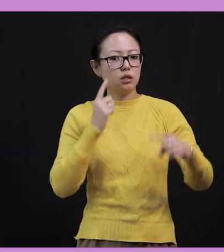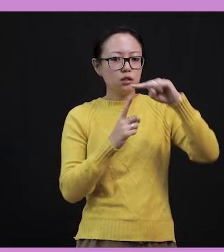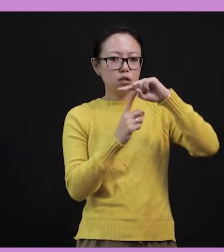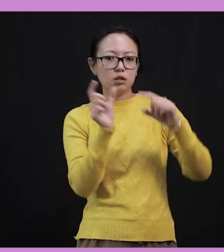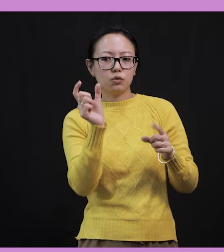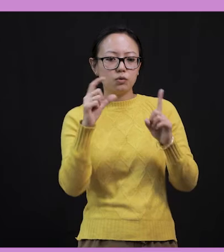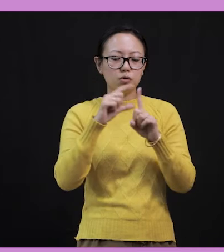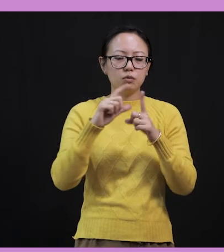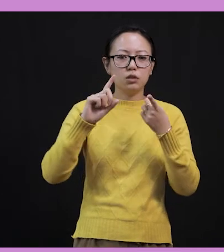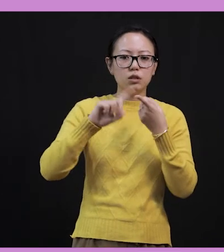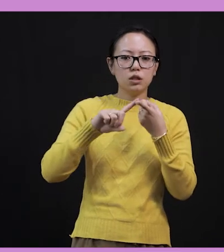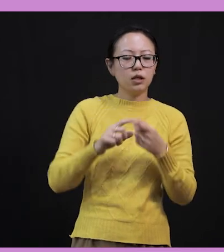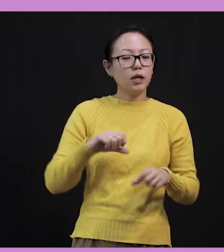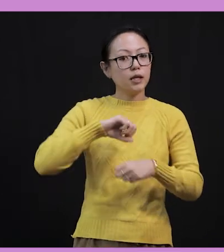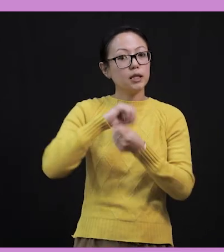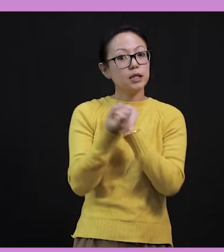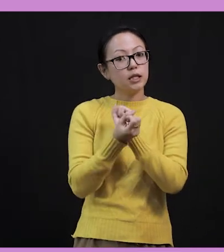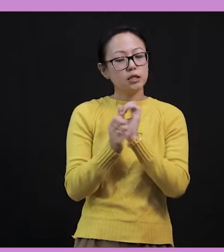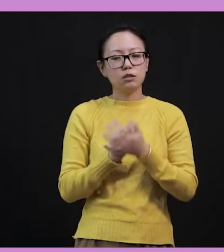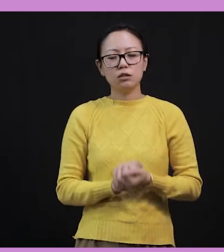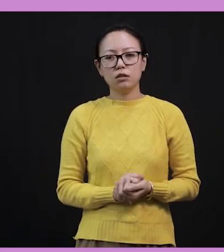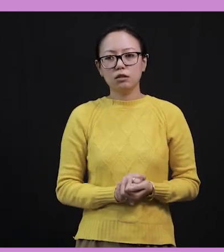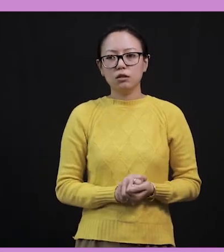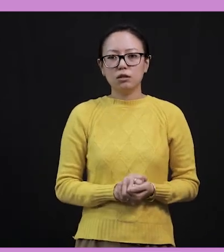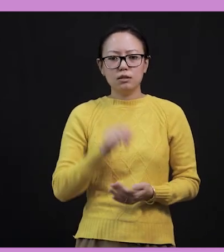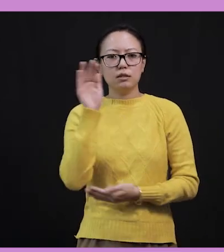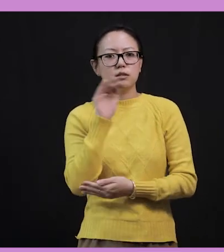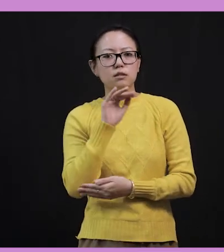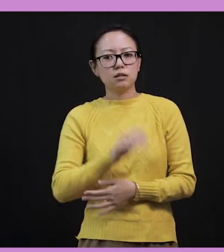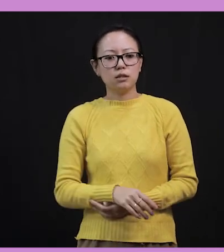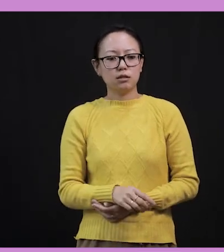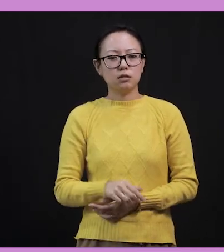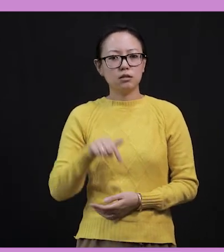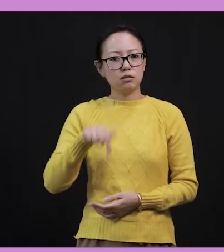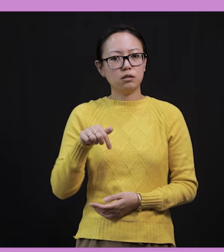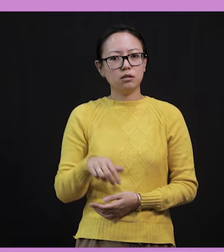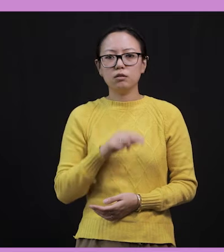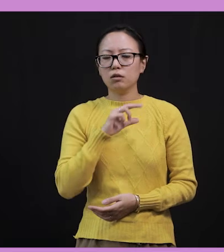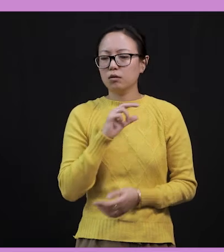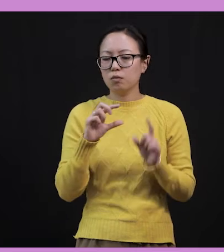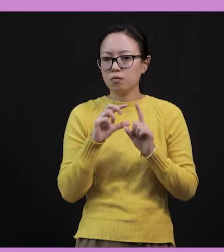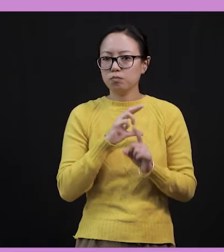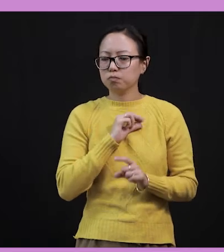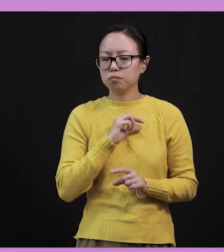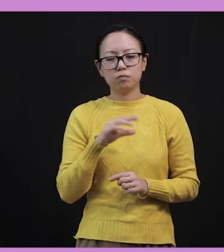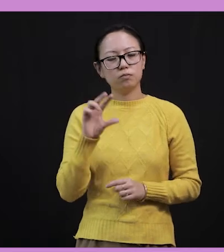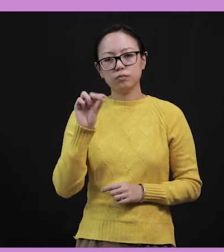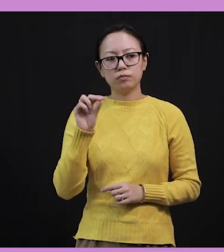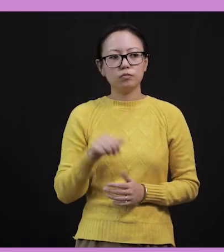that scared, he's not that afraid. So which is that line which is telling you? So the line